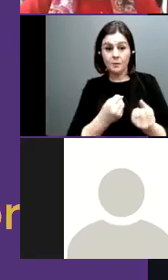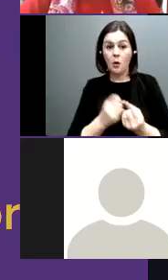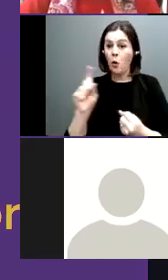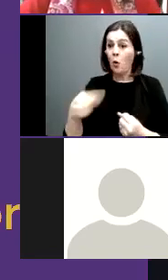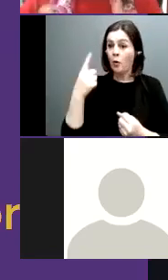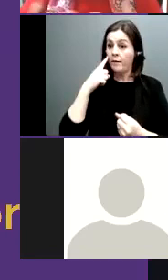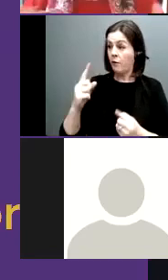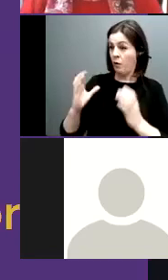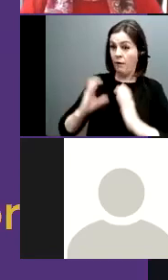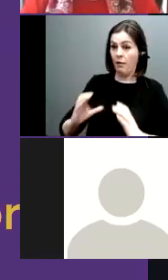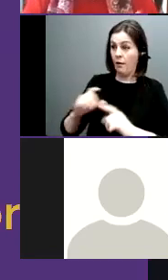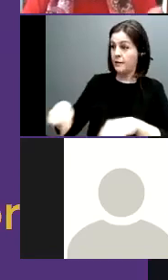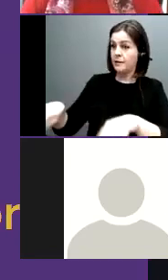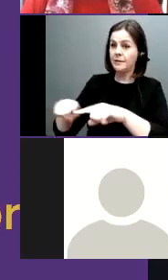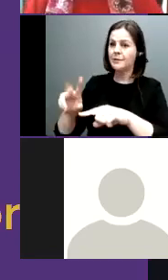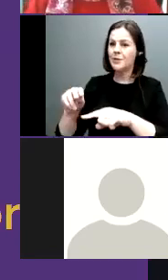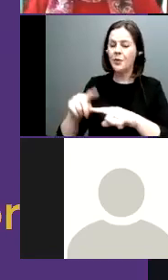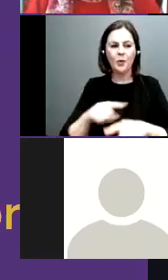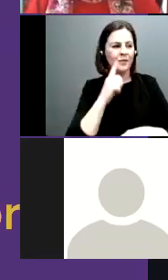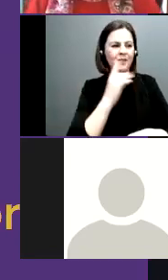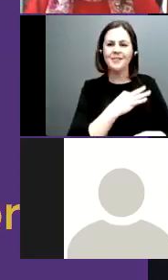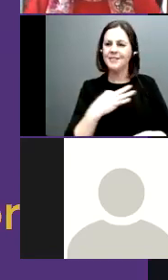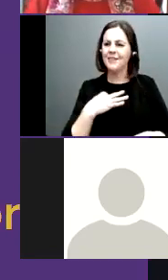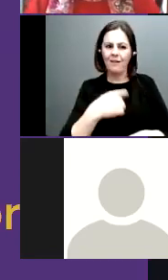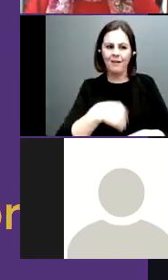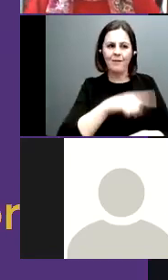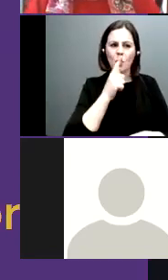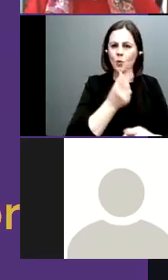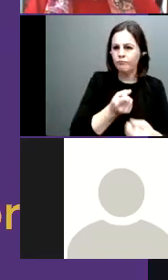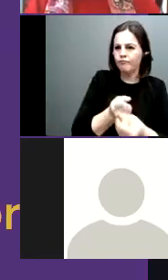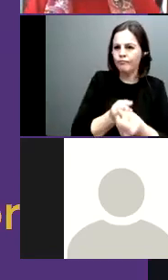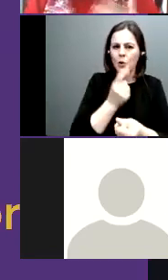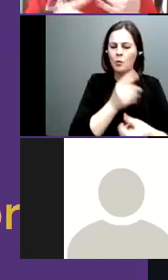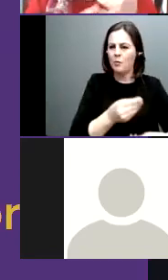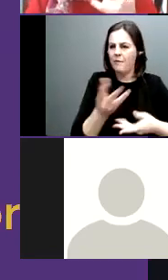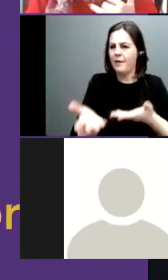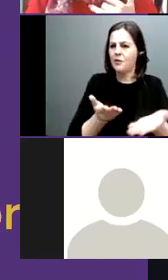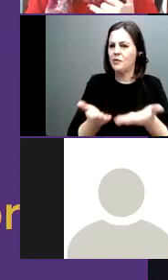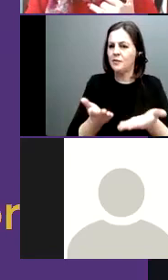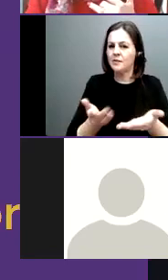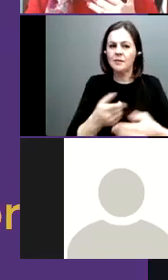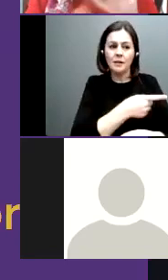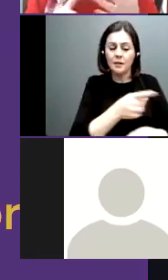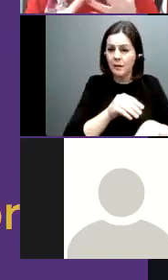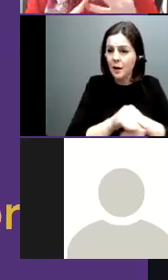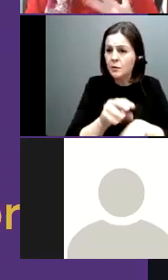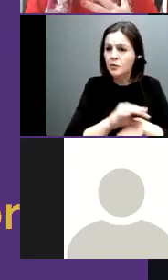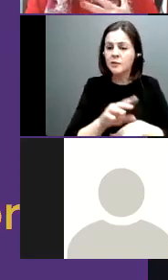service, but to the folks that are there providing the services. So the counselors,